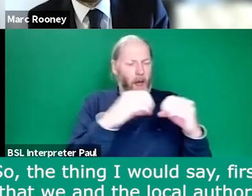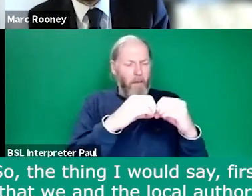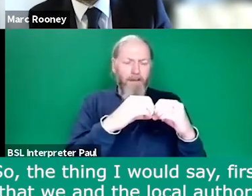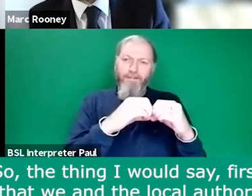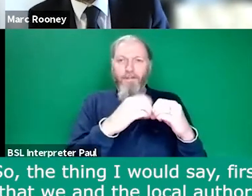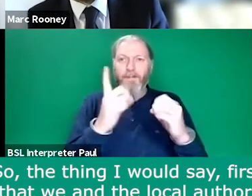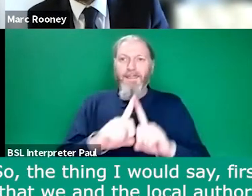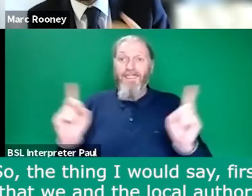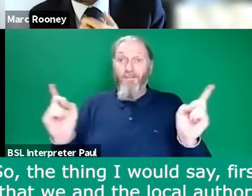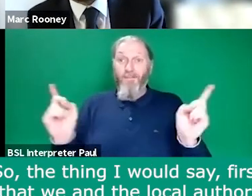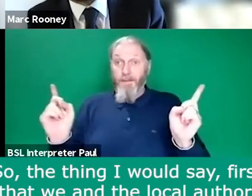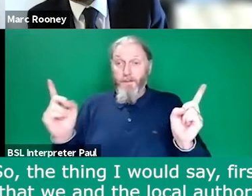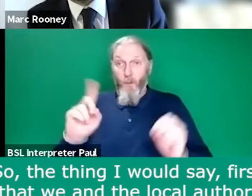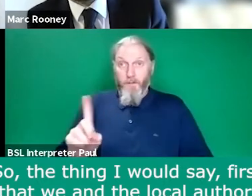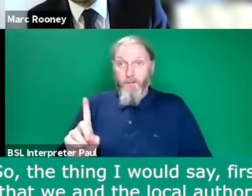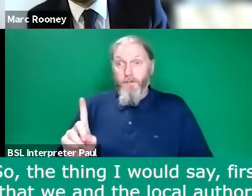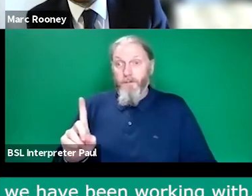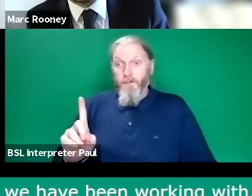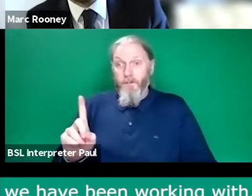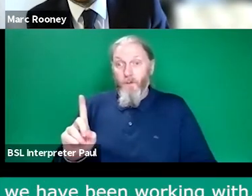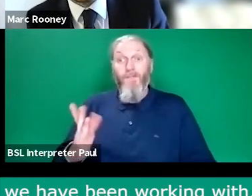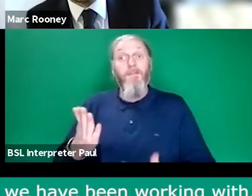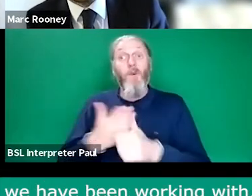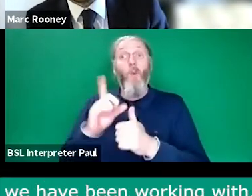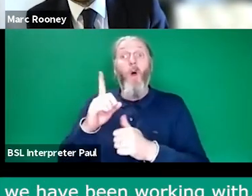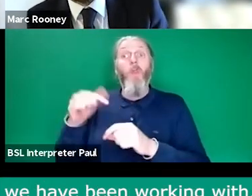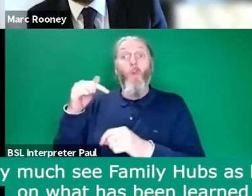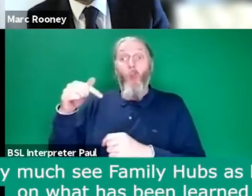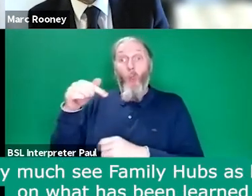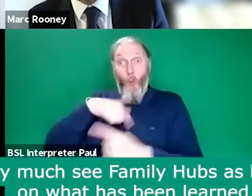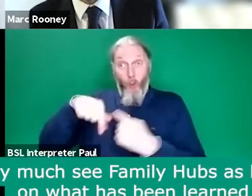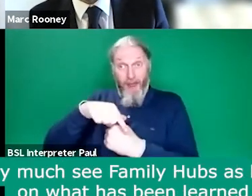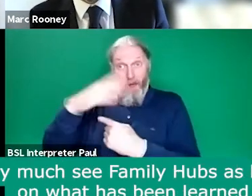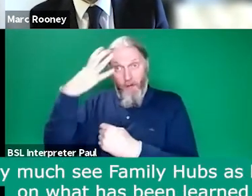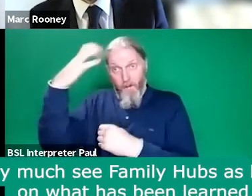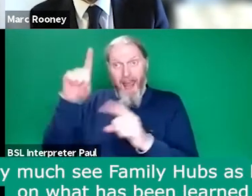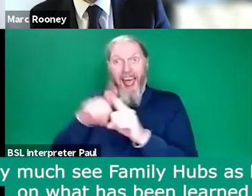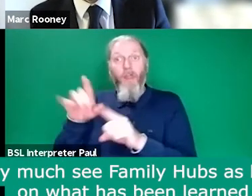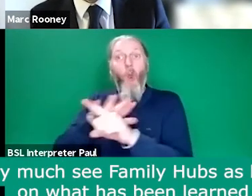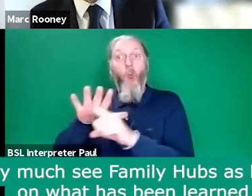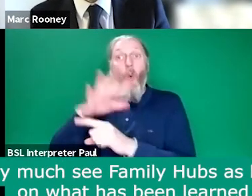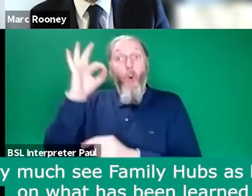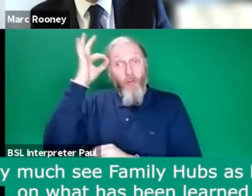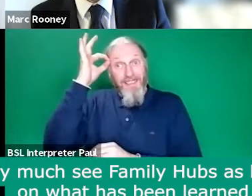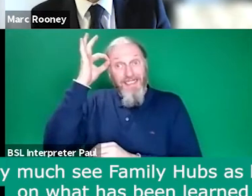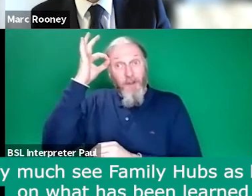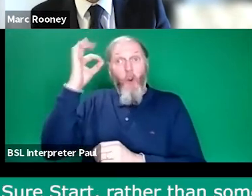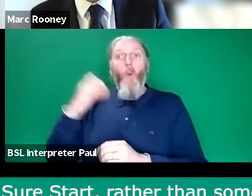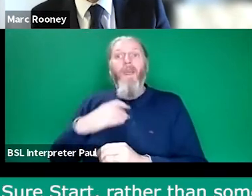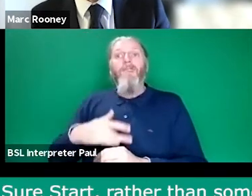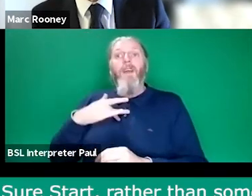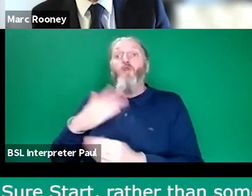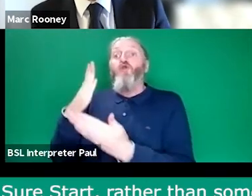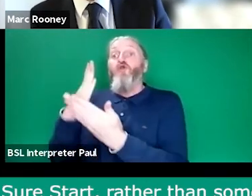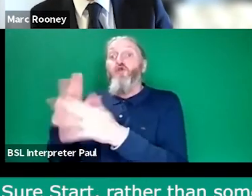say, is that we and the local authorities we have been working with, we very much see family hubs as building on what has been learned from Sure